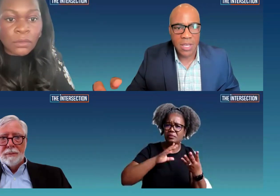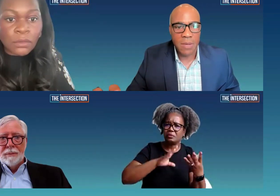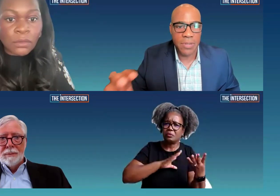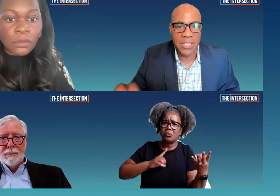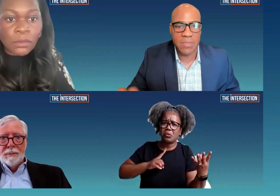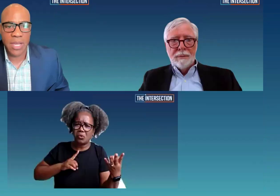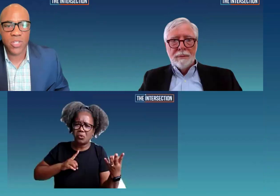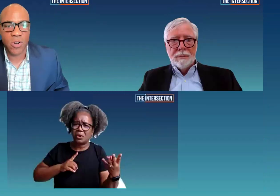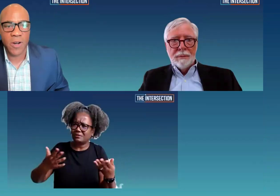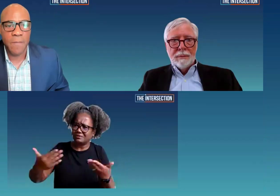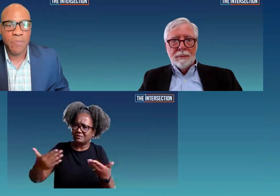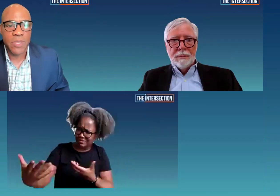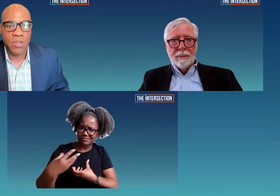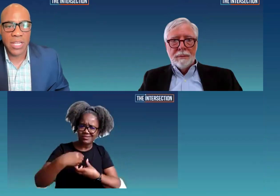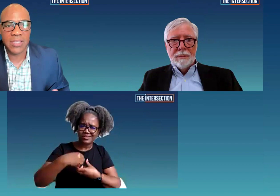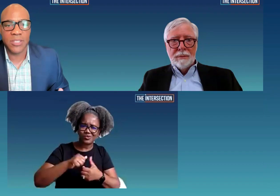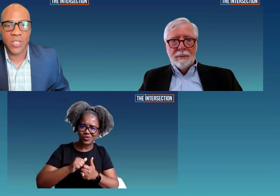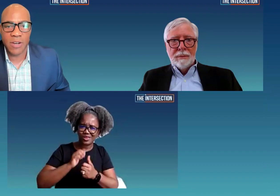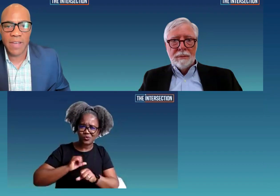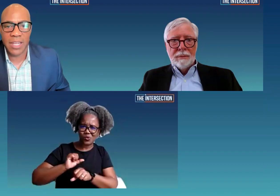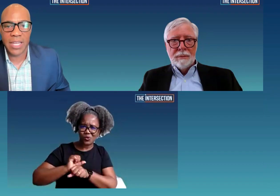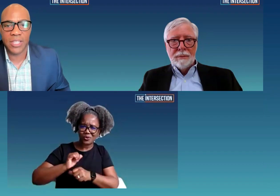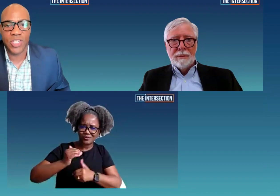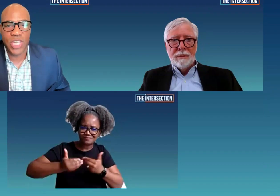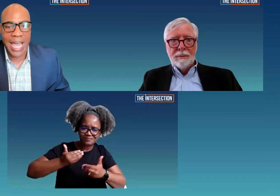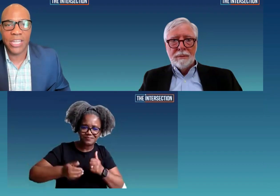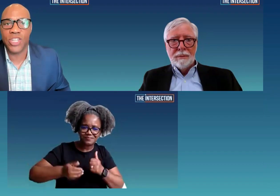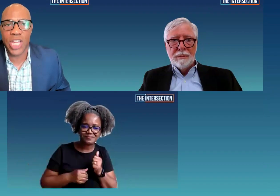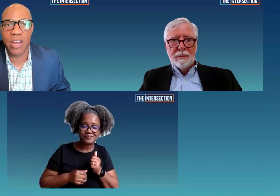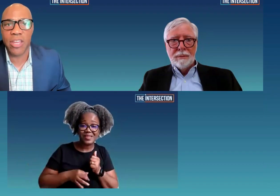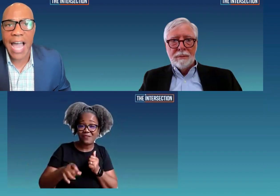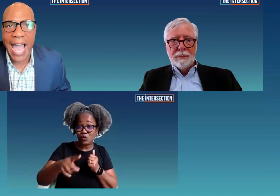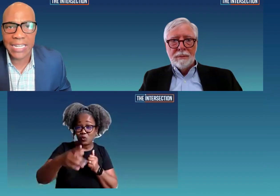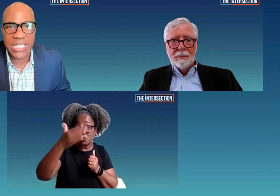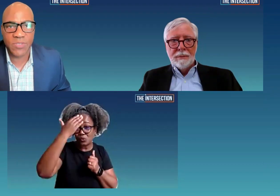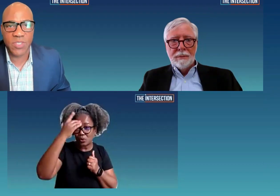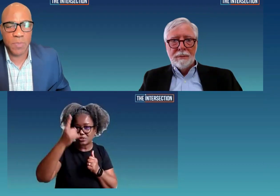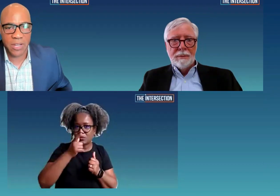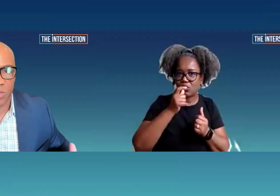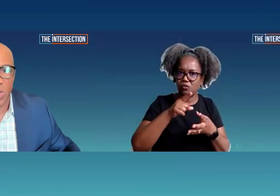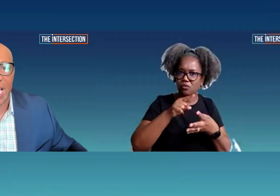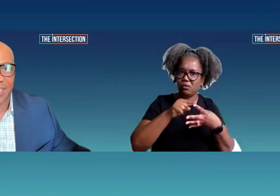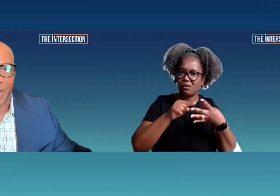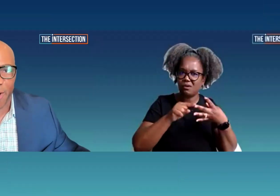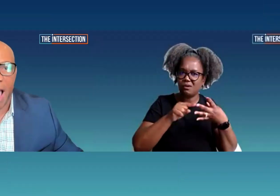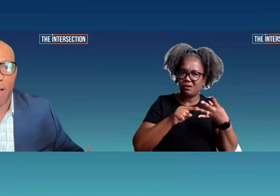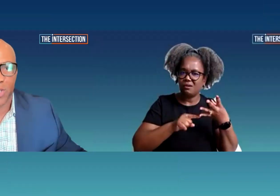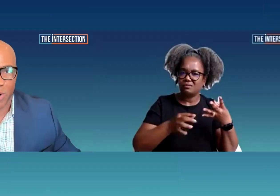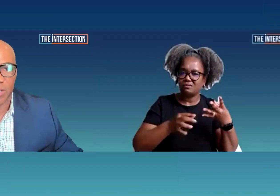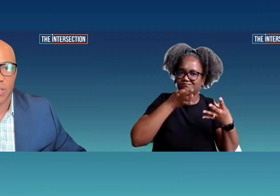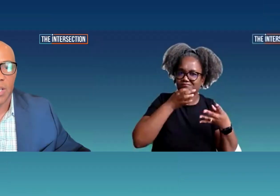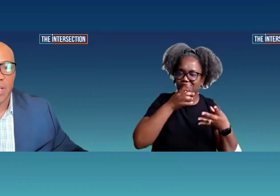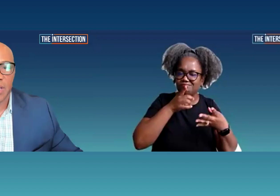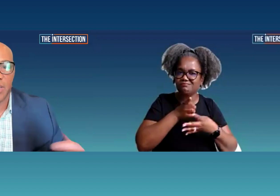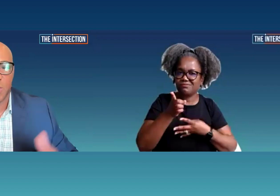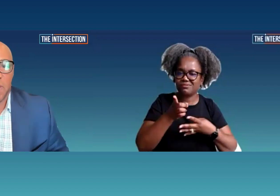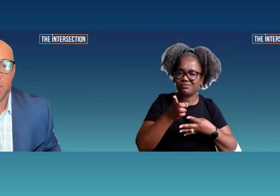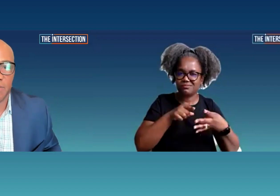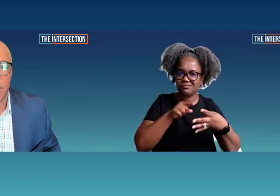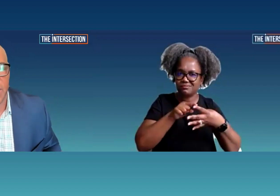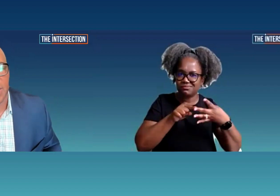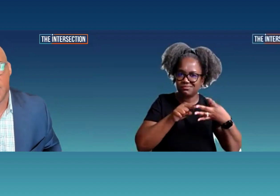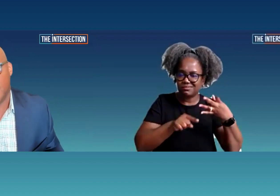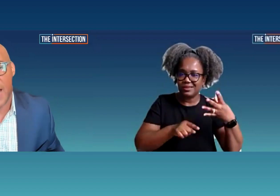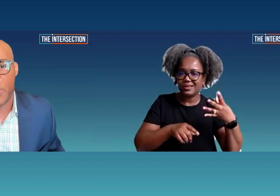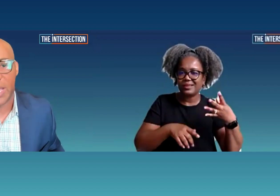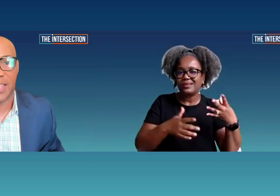subjects, please make sure you click the survey link, the chat, and to share your ideas for speakers. We like to crowdsource good speakers